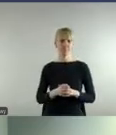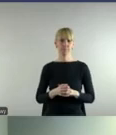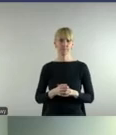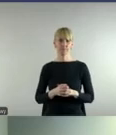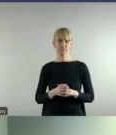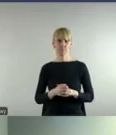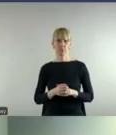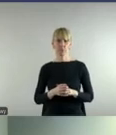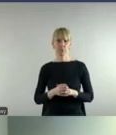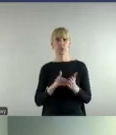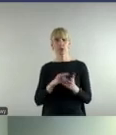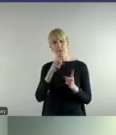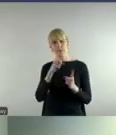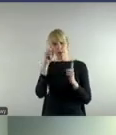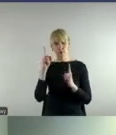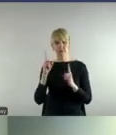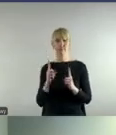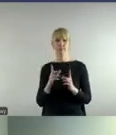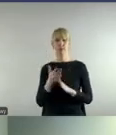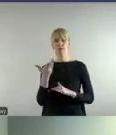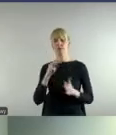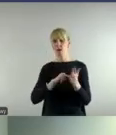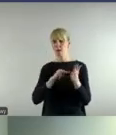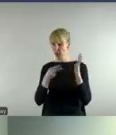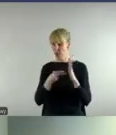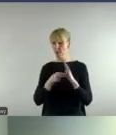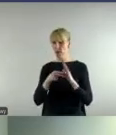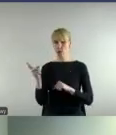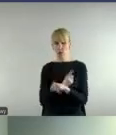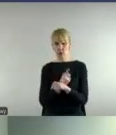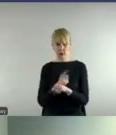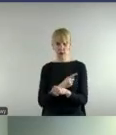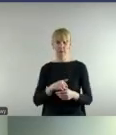important here. So a resilient community is one that can